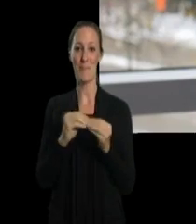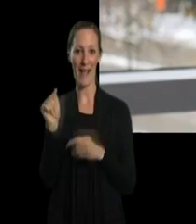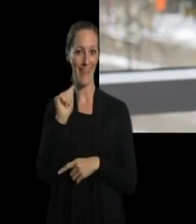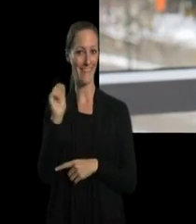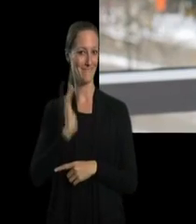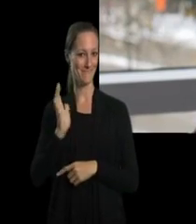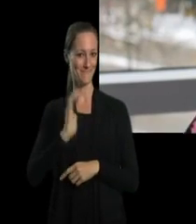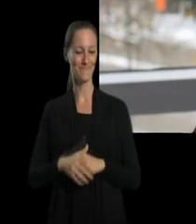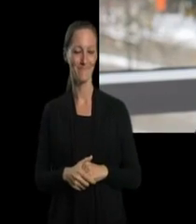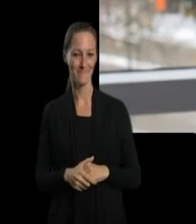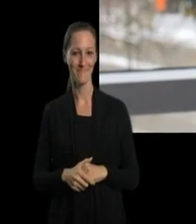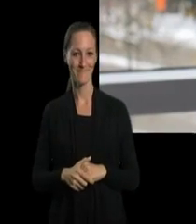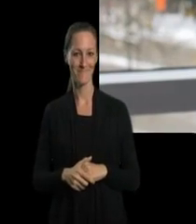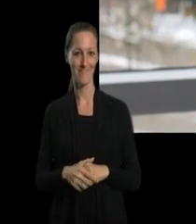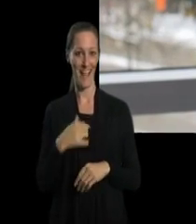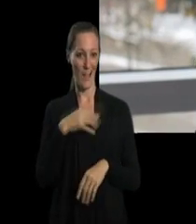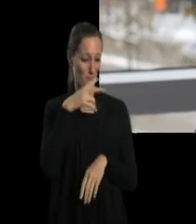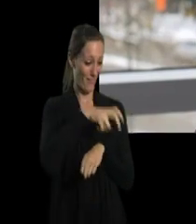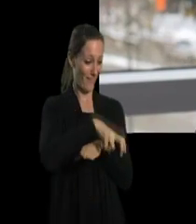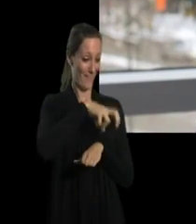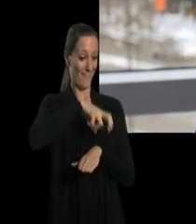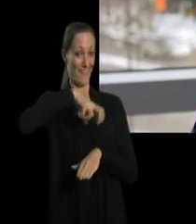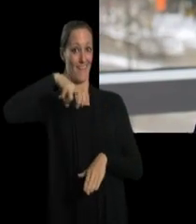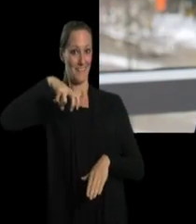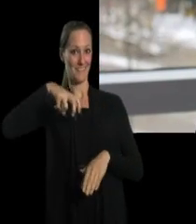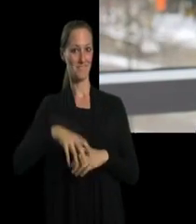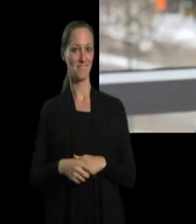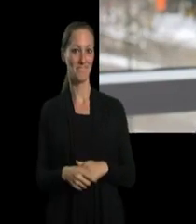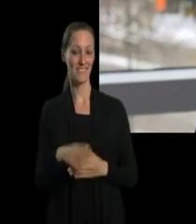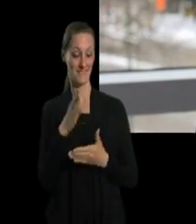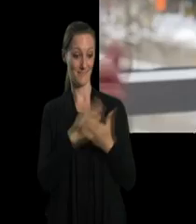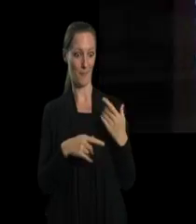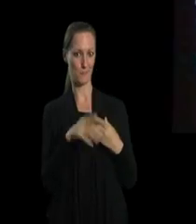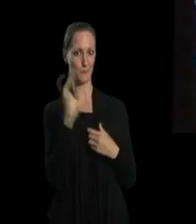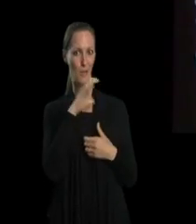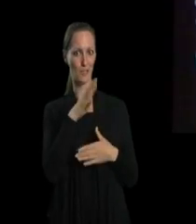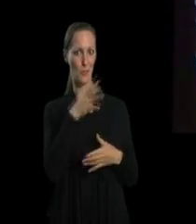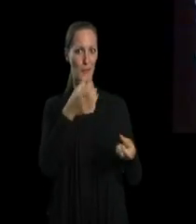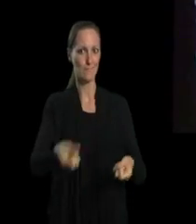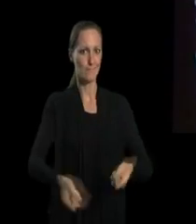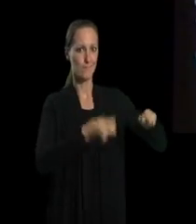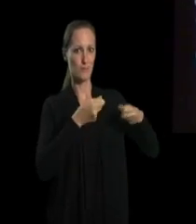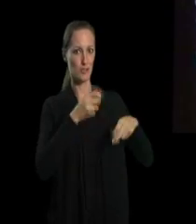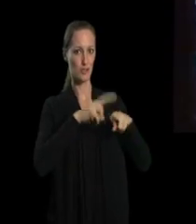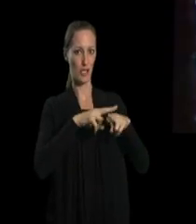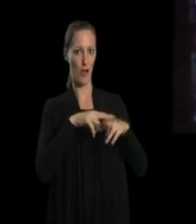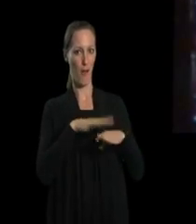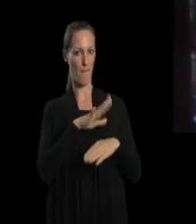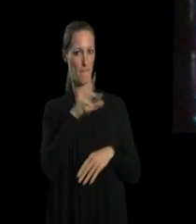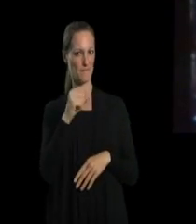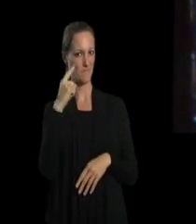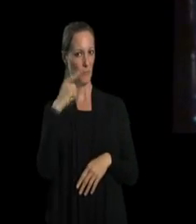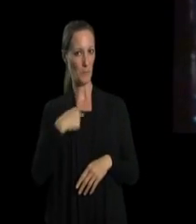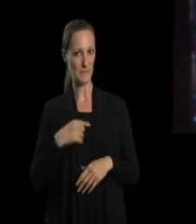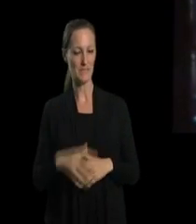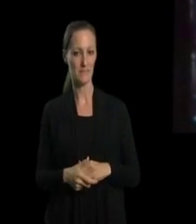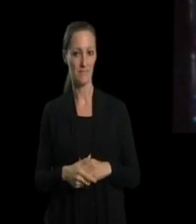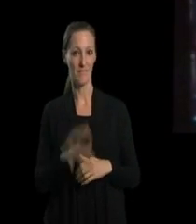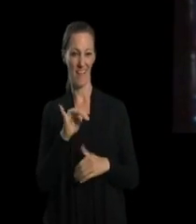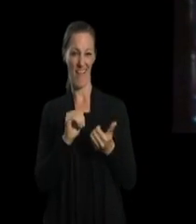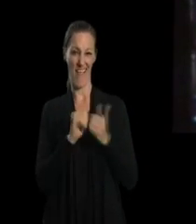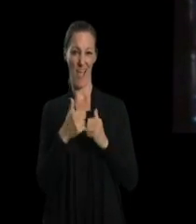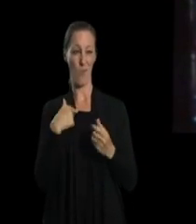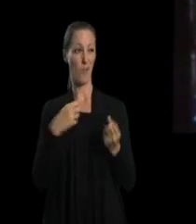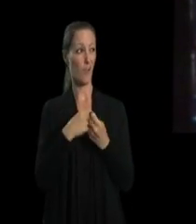lot more athletic back then, rump up the steps and then get some complete stranger to bring my chair aboard. And that's how I would get around